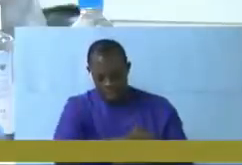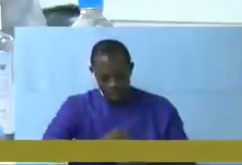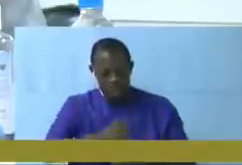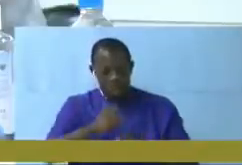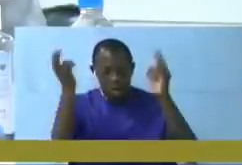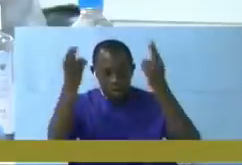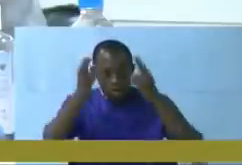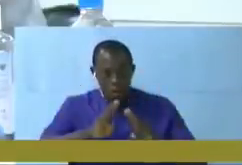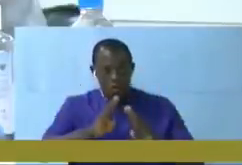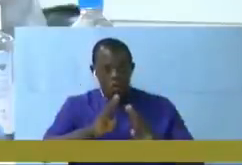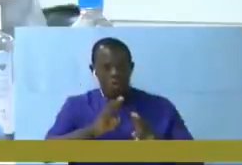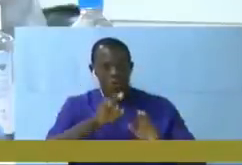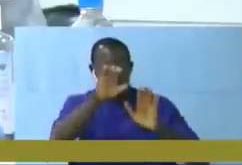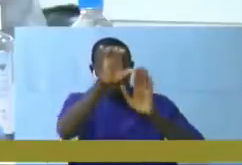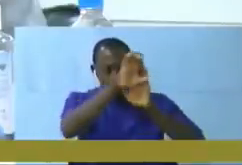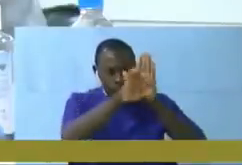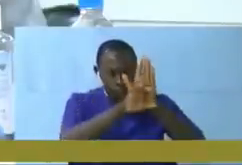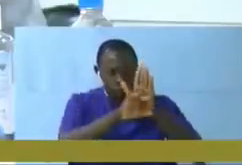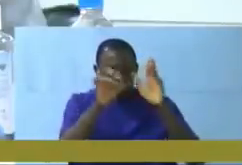constitutional law,